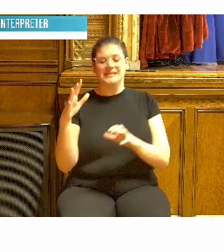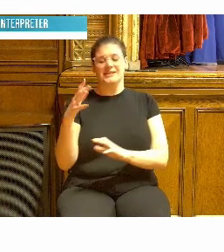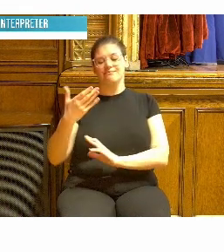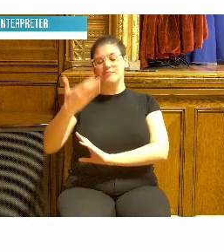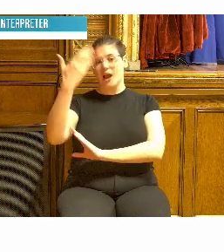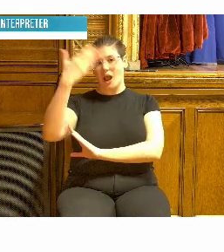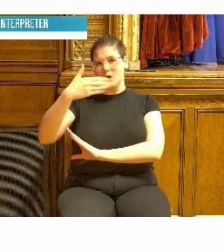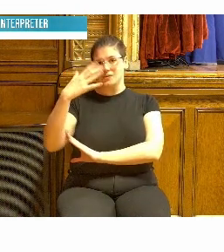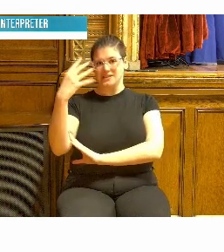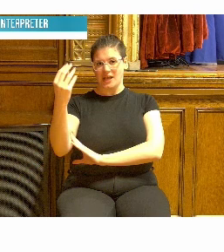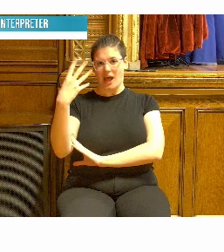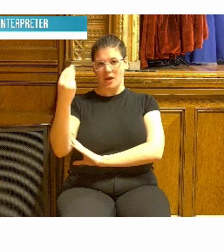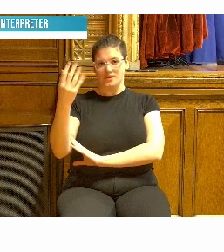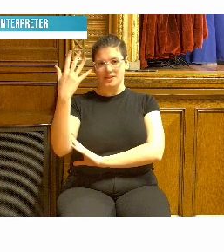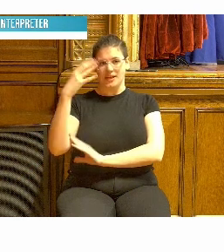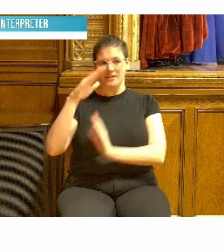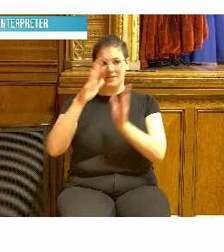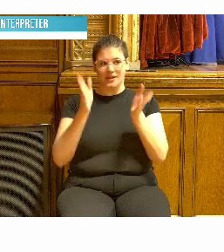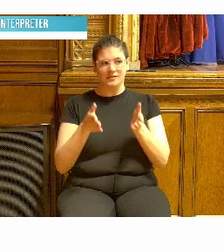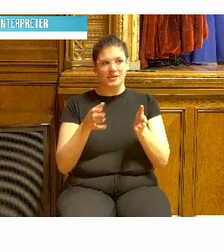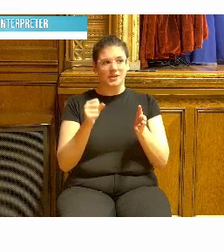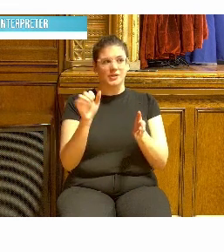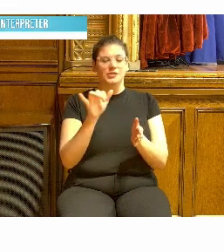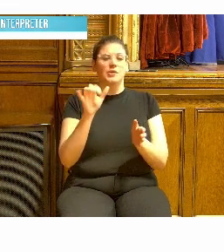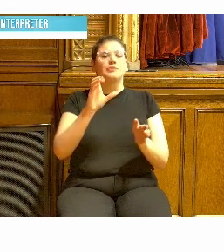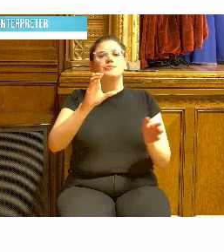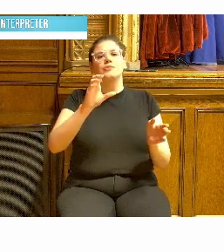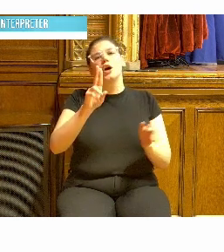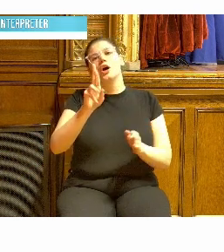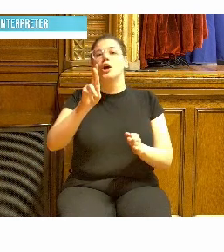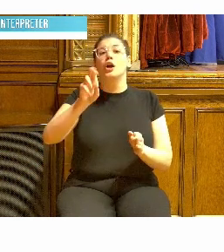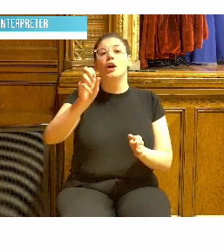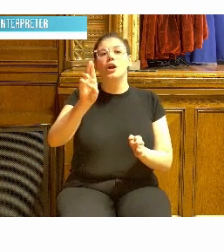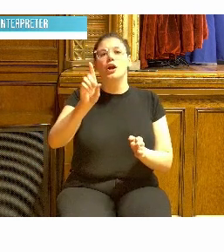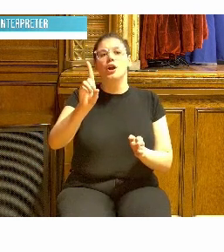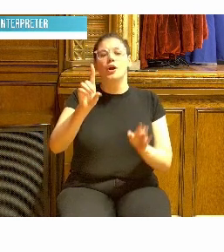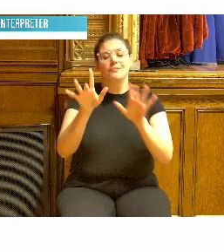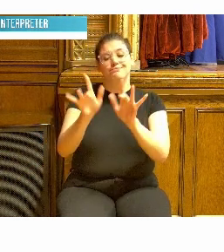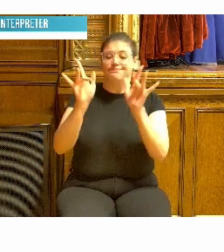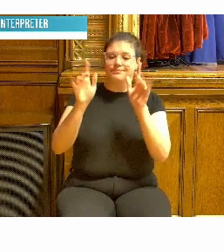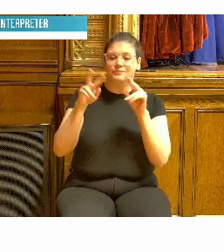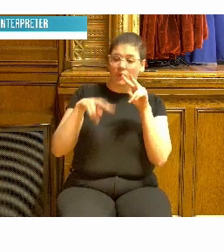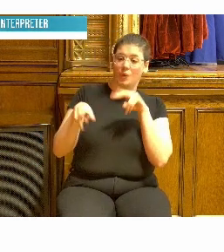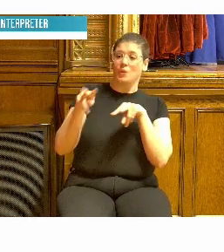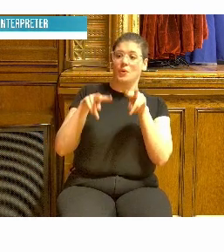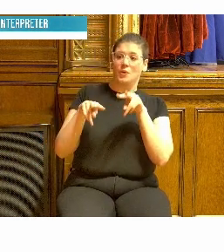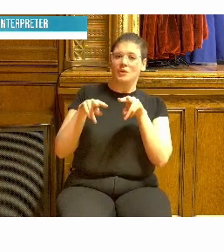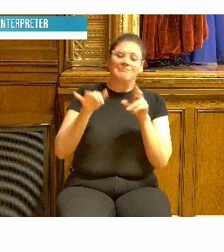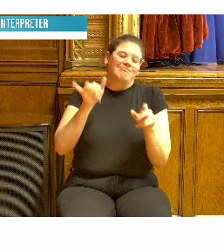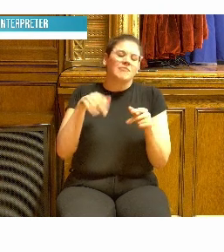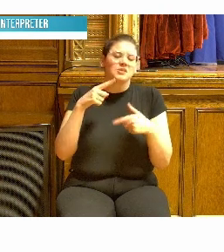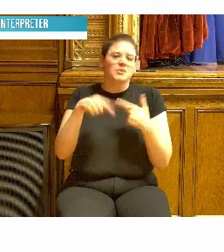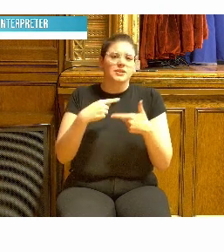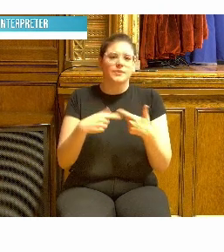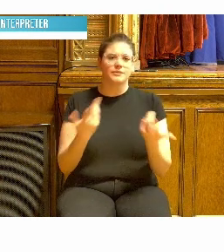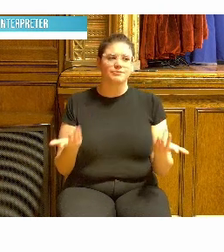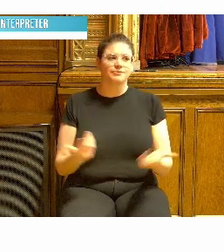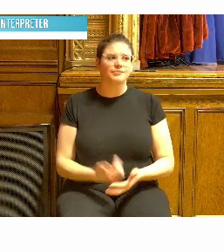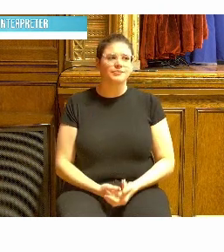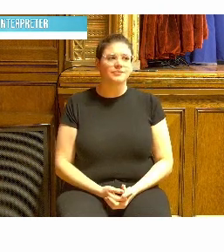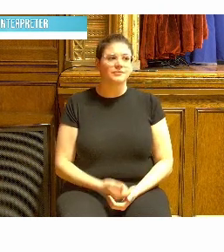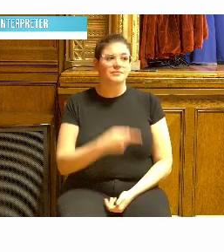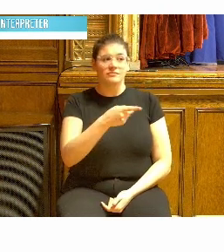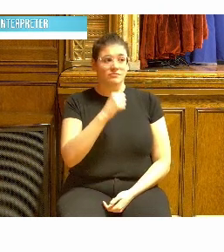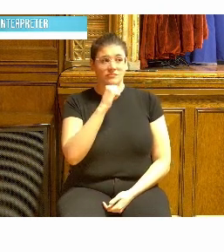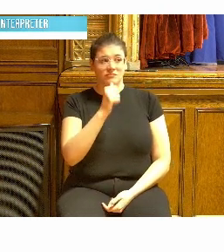house. For what? Curb appeal. That's all it is. It's about curb appeal. They ain't gonna